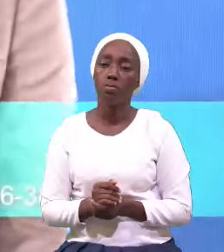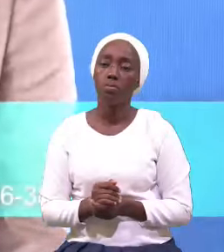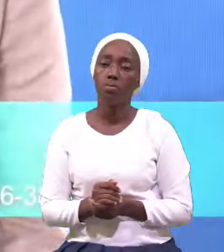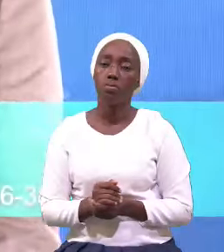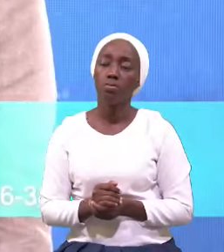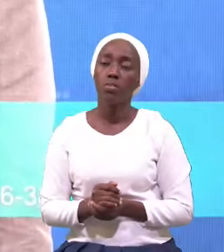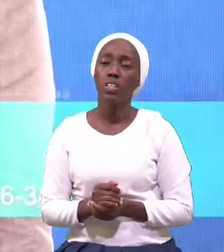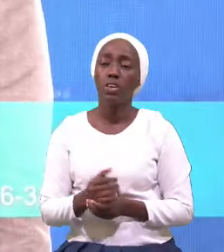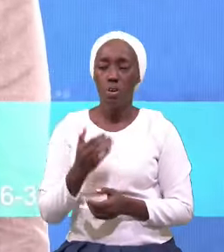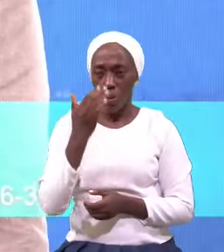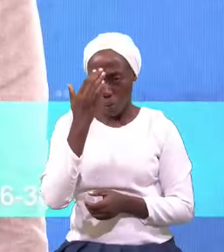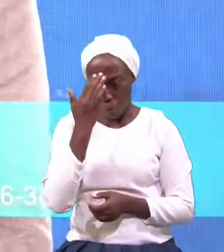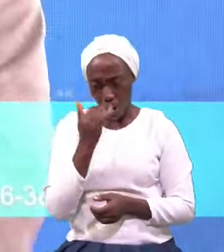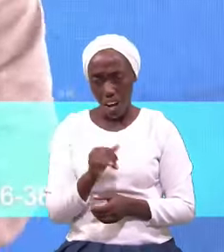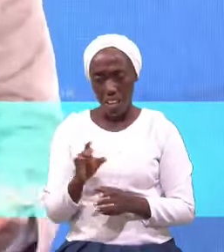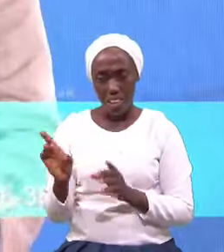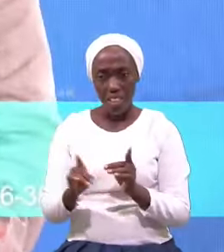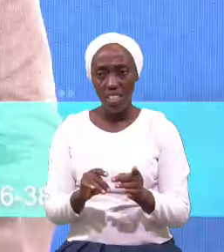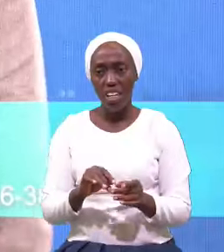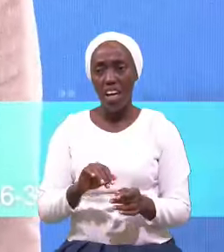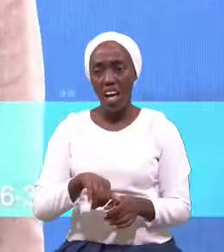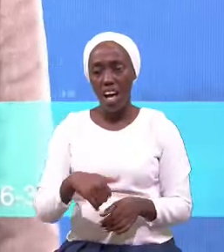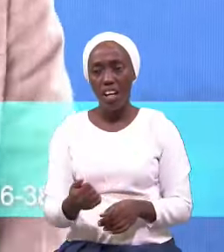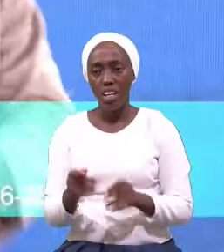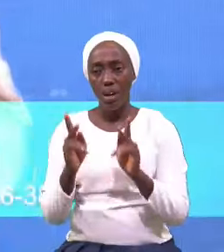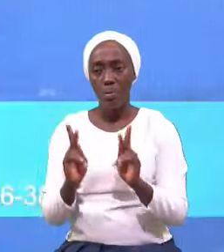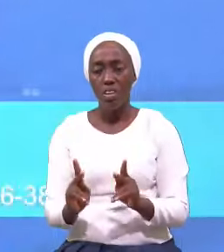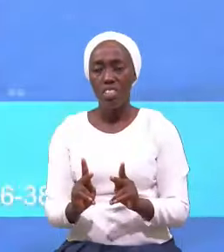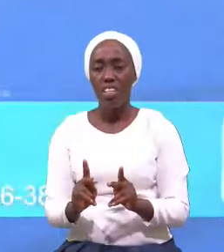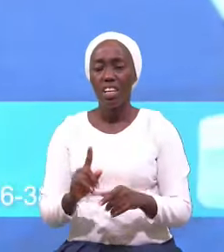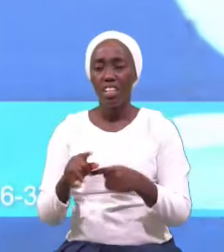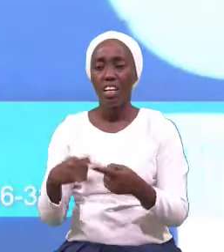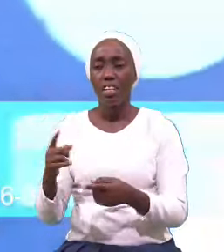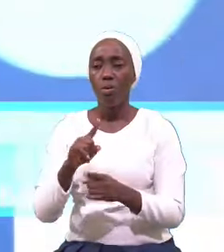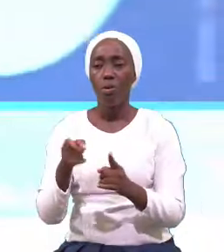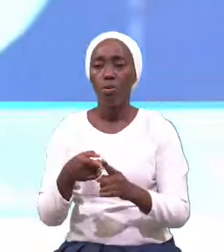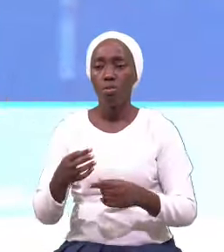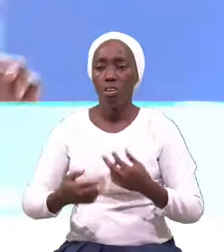Why didn't another person get there before you got there to revive that church?